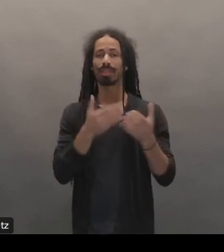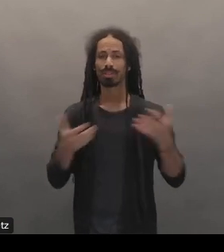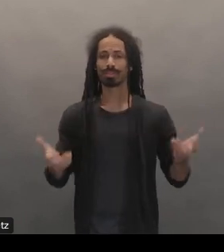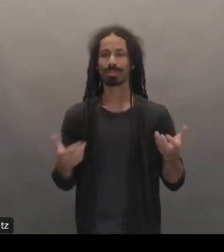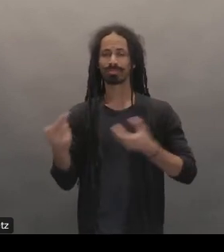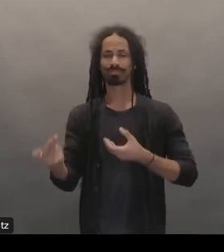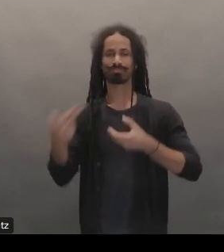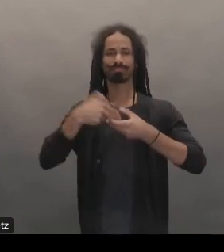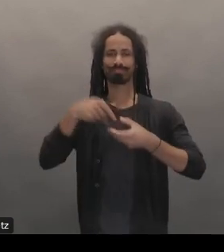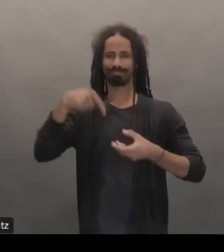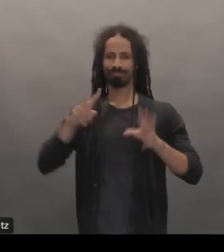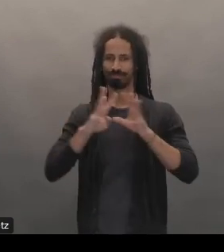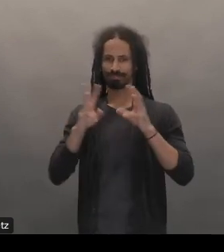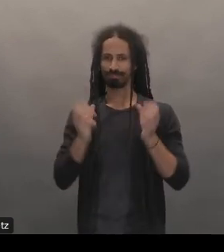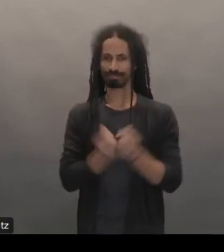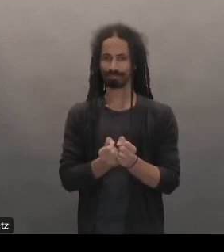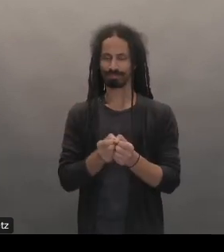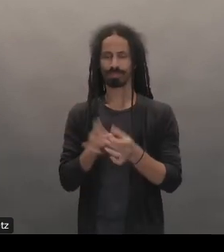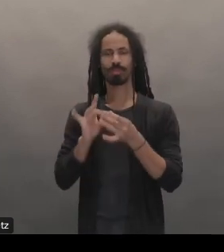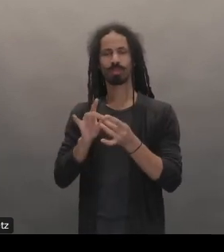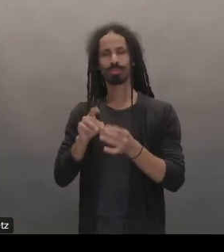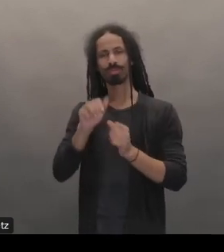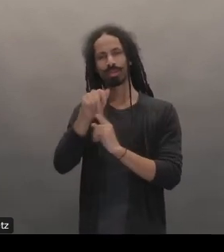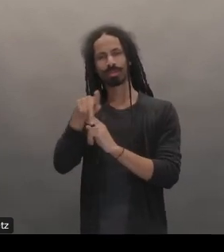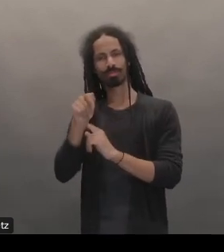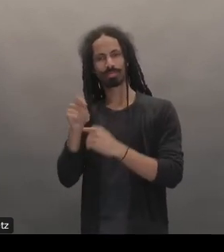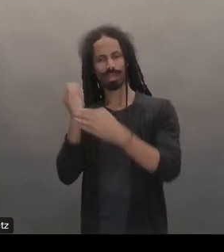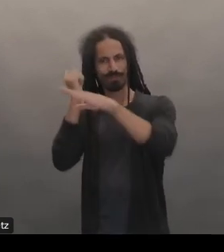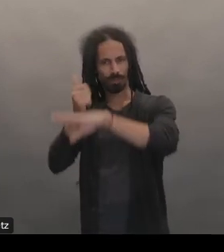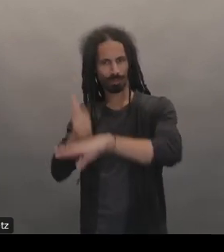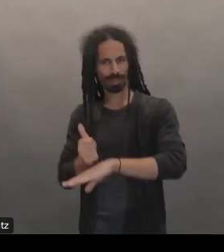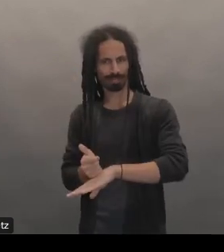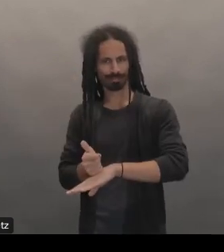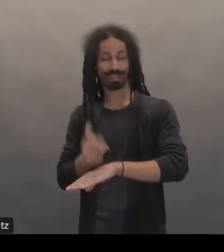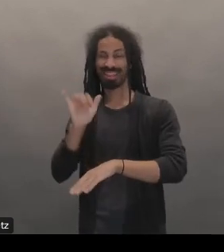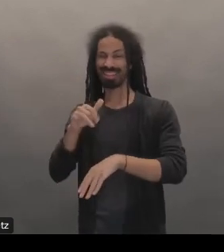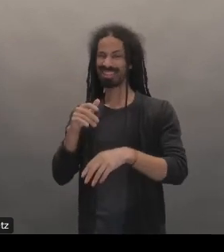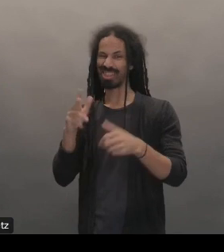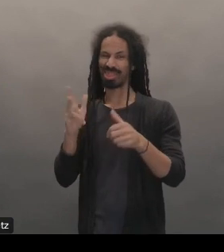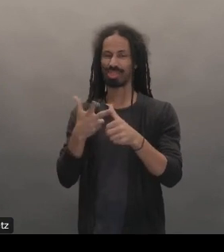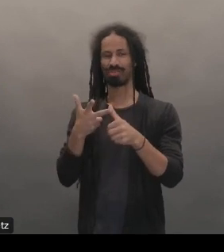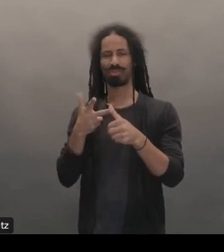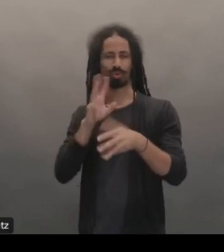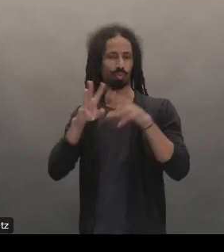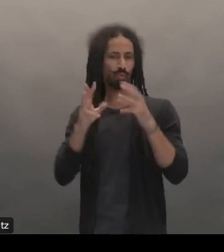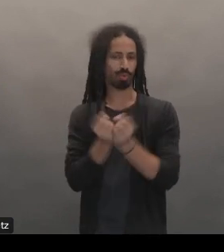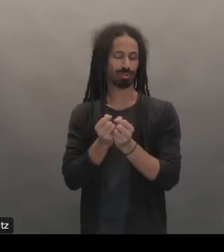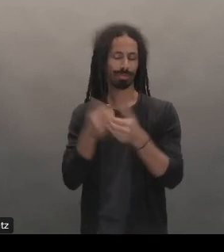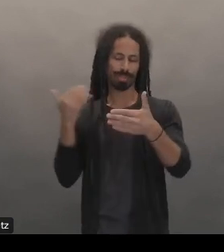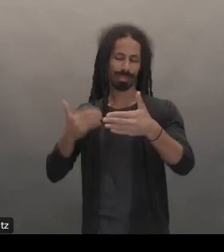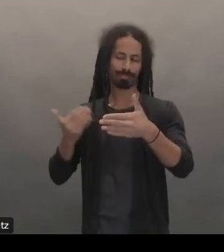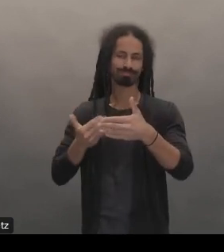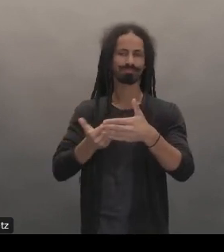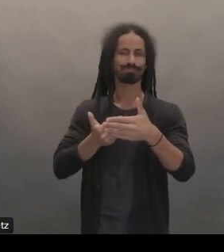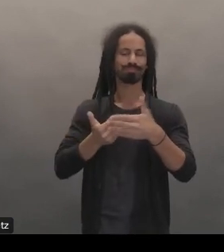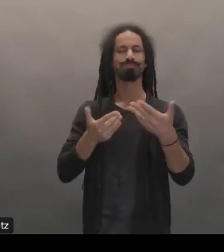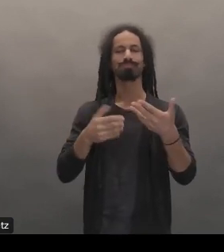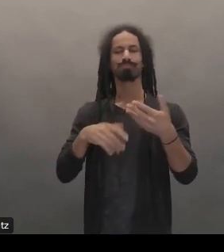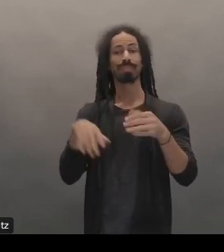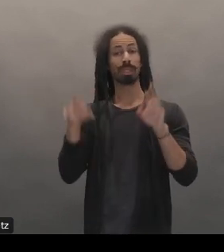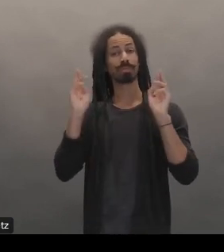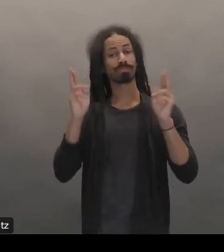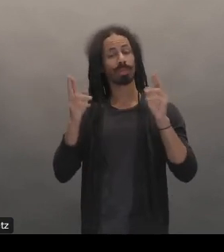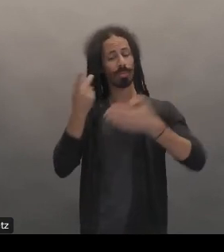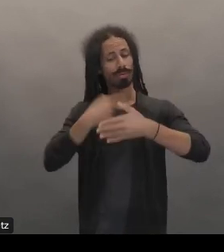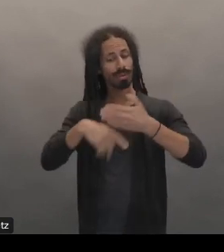this presentation about APA formatting. It was the third workshop in this APA series. So I hope we'll see you next week for